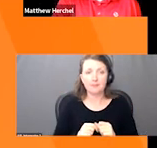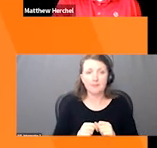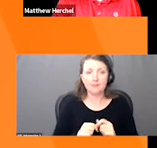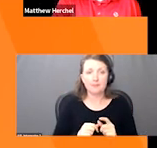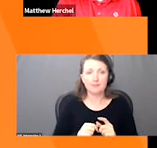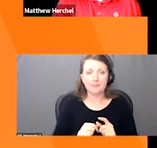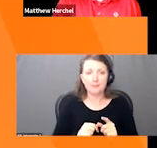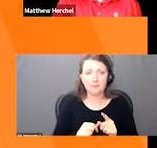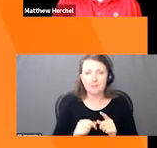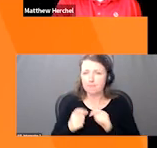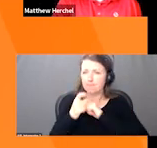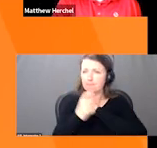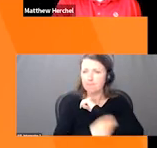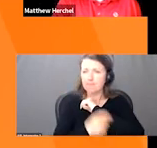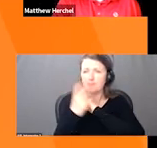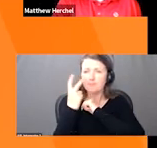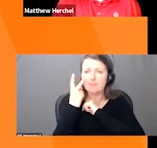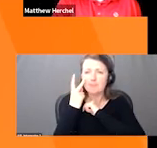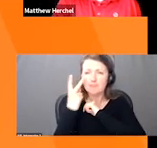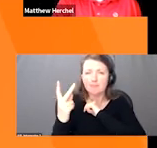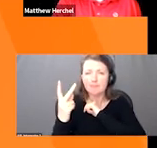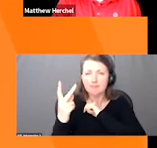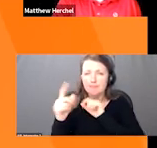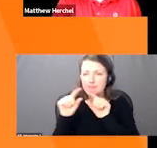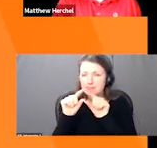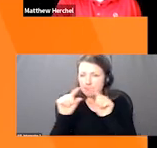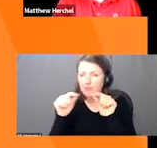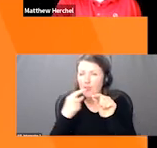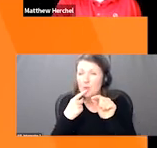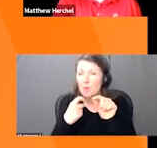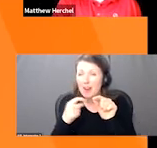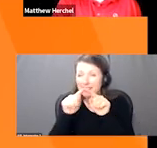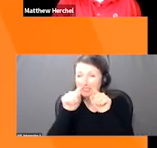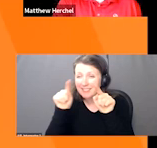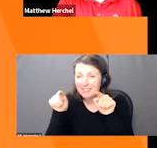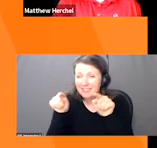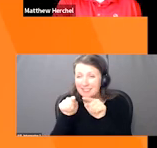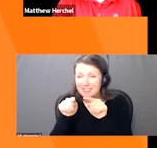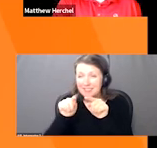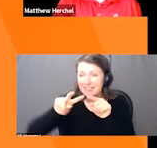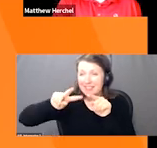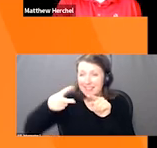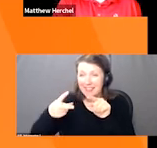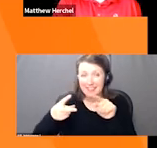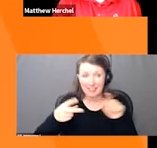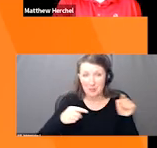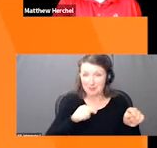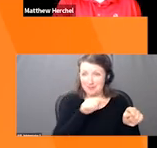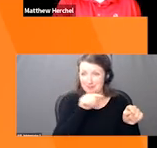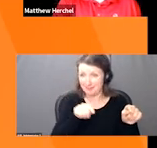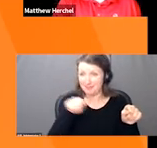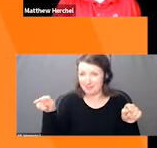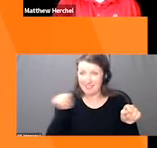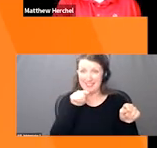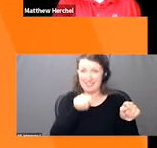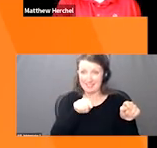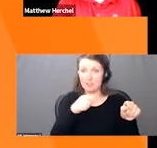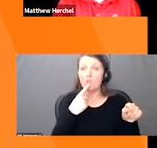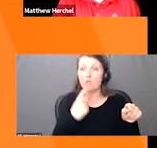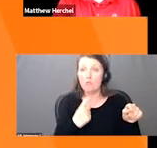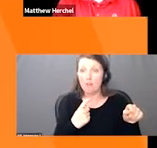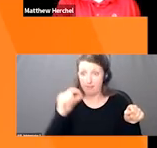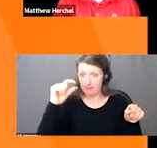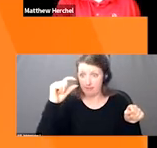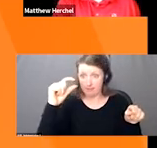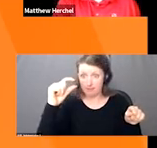there will be a little button that appears that's just highlighted in the second screenshot with the red X. It just looks like a tiny little